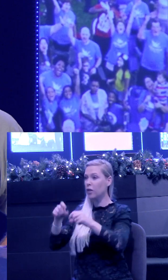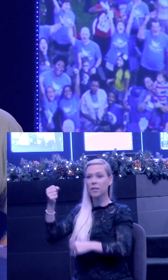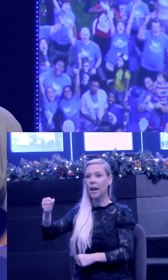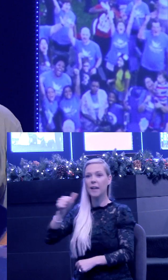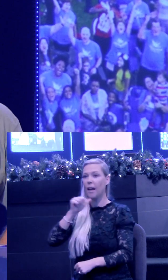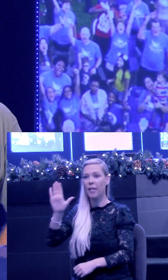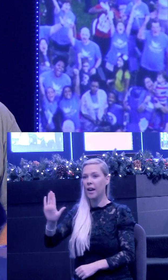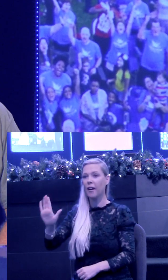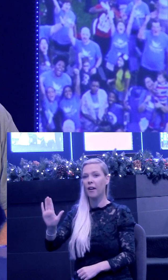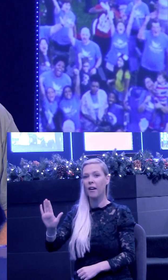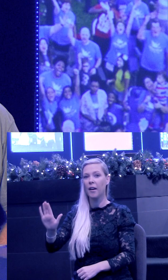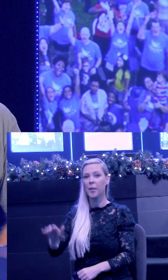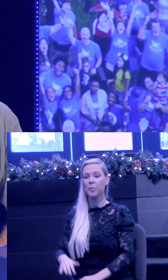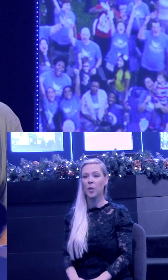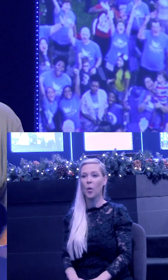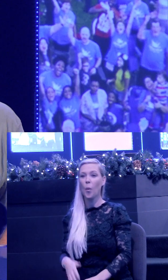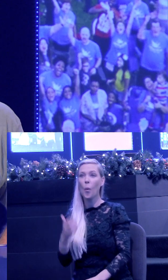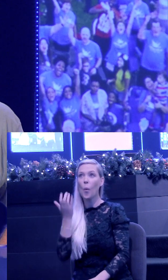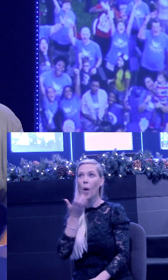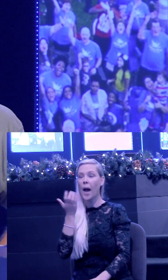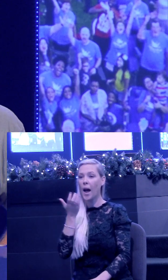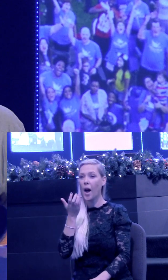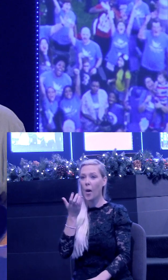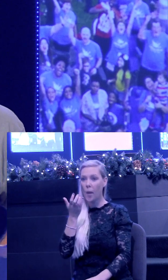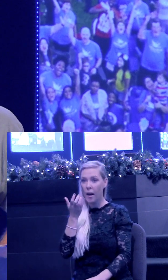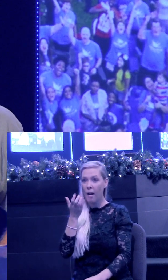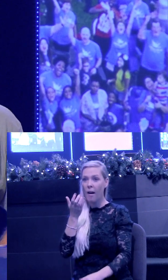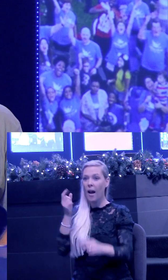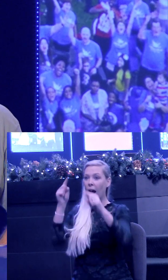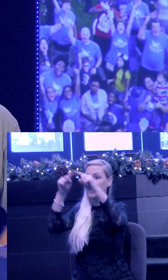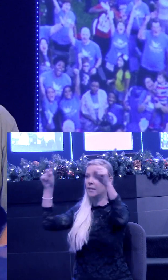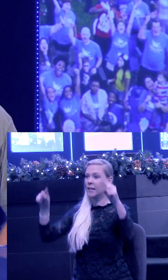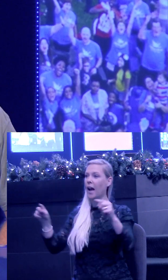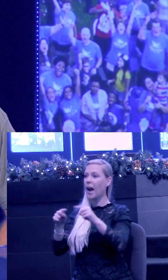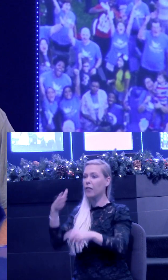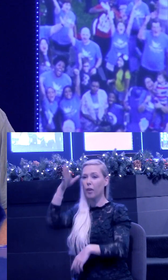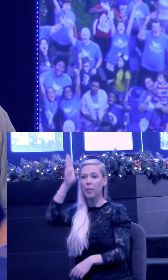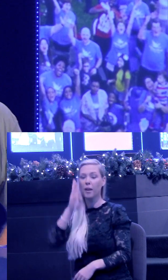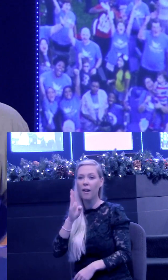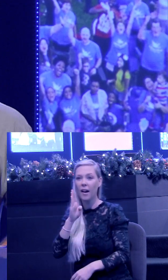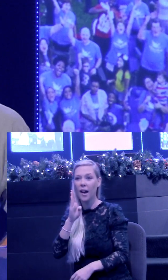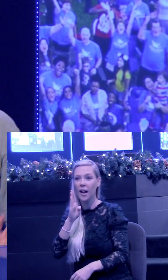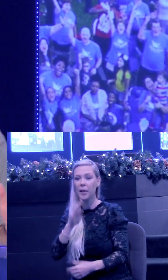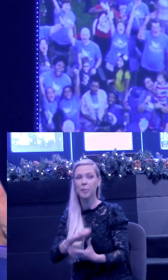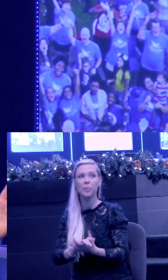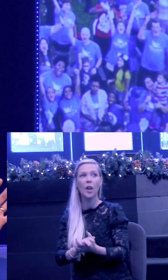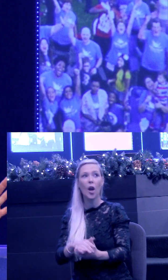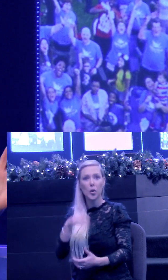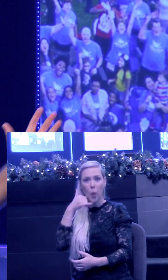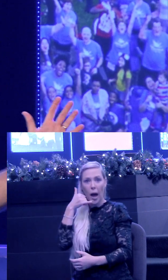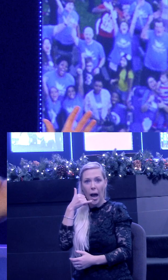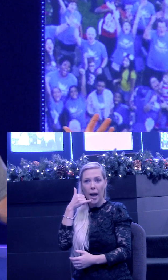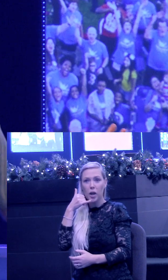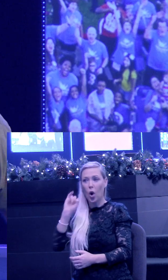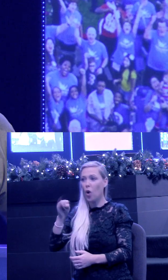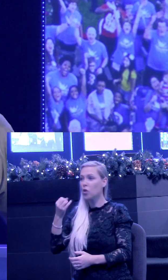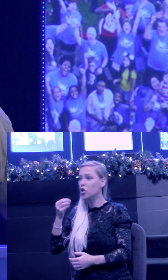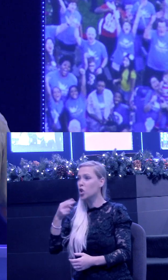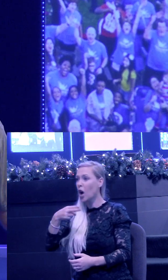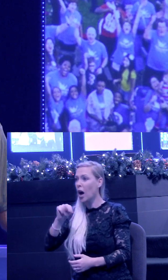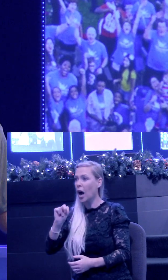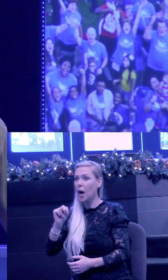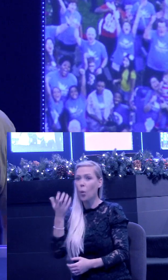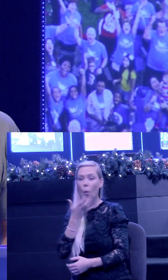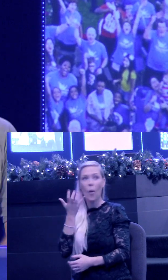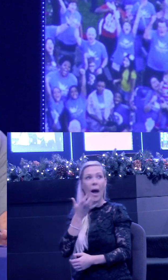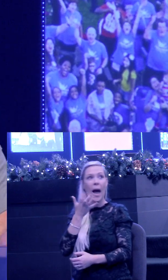and forth to work. That was a literal sign from God. It was awesome. And I got on the phone and I called John Chase. John, you won't believe what